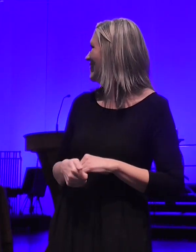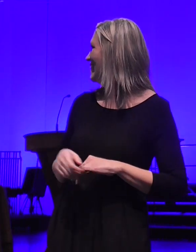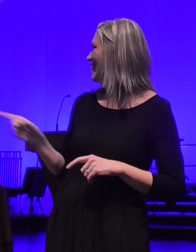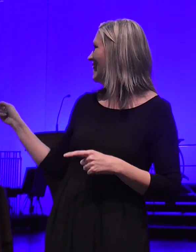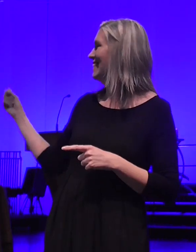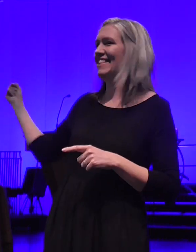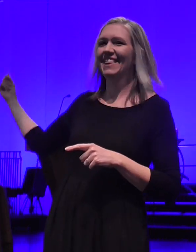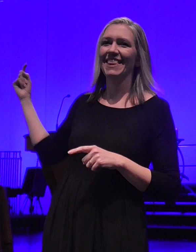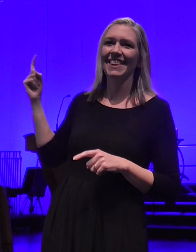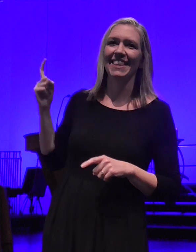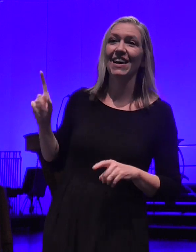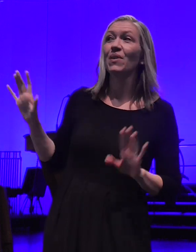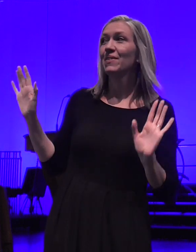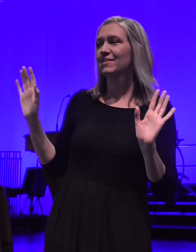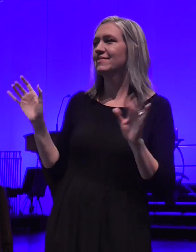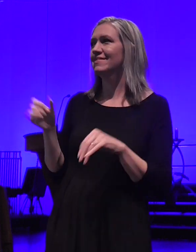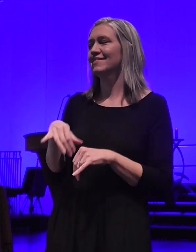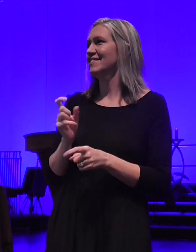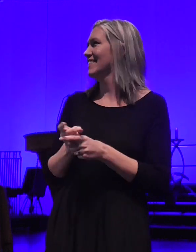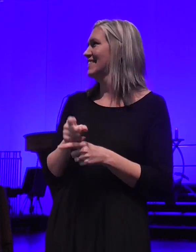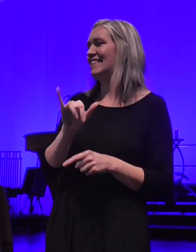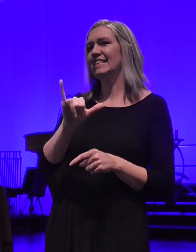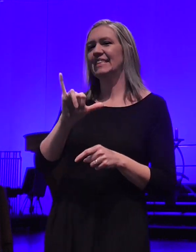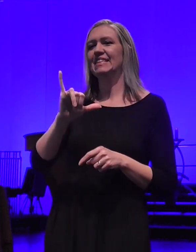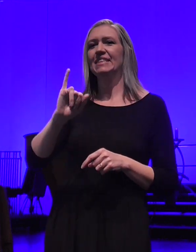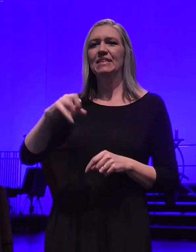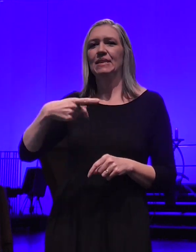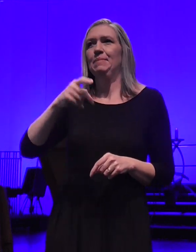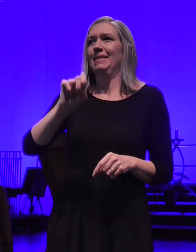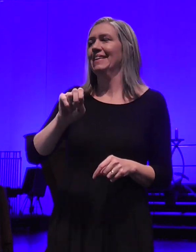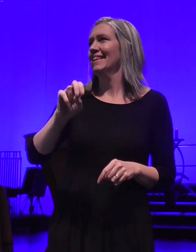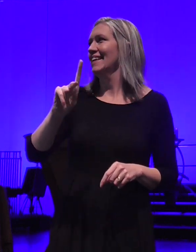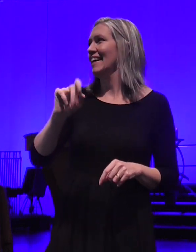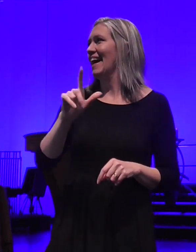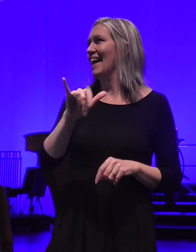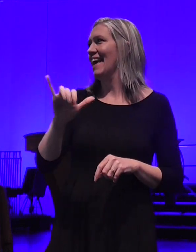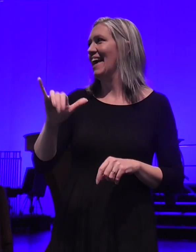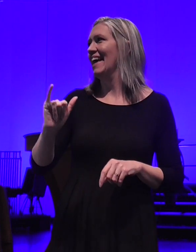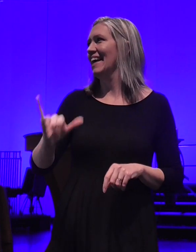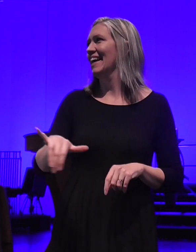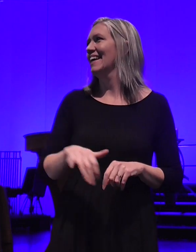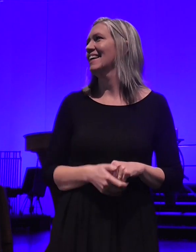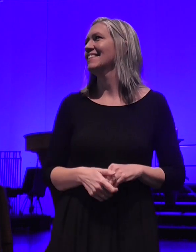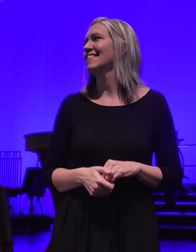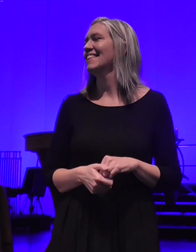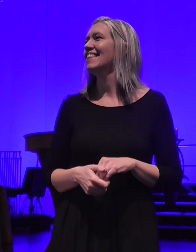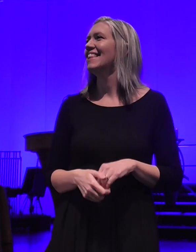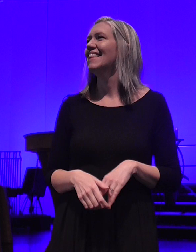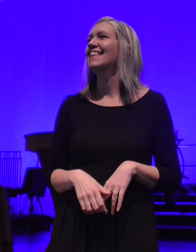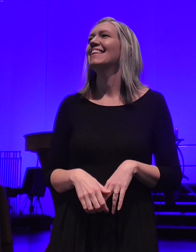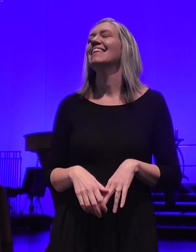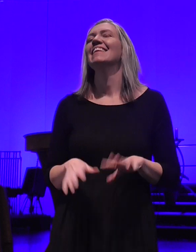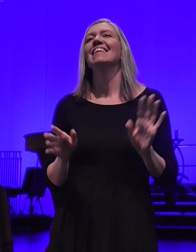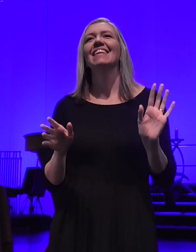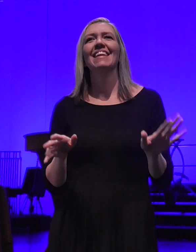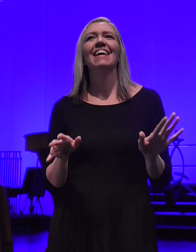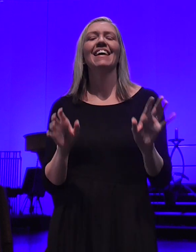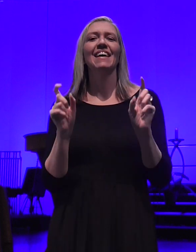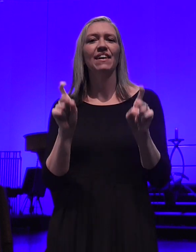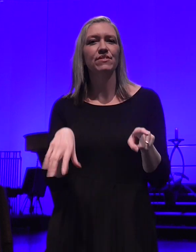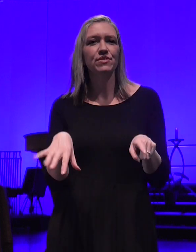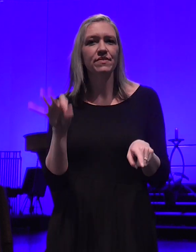Yippee-ki-yay. Okay. So we have to